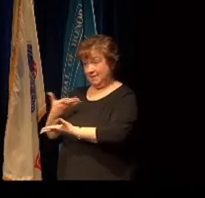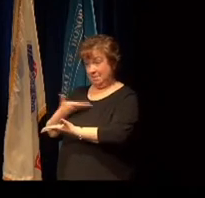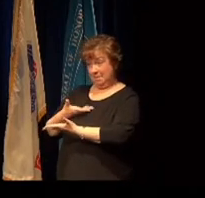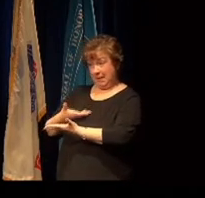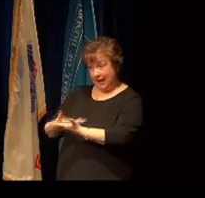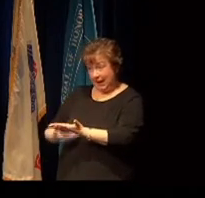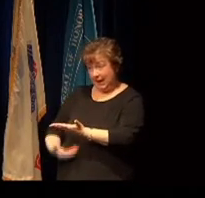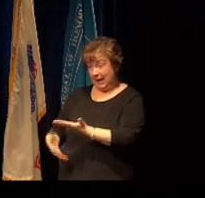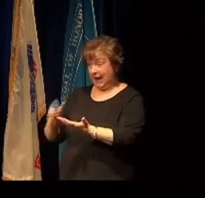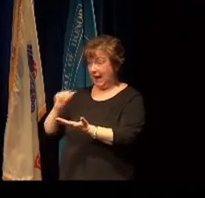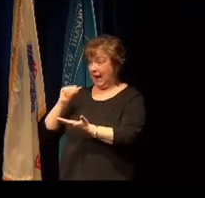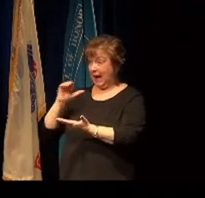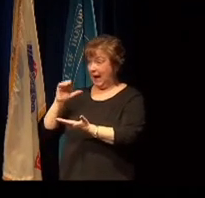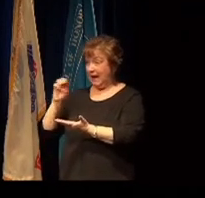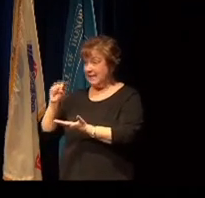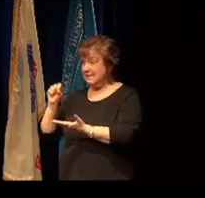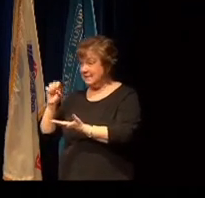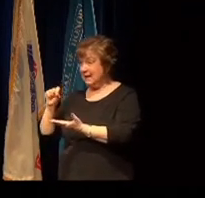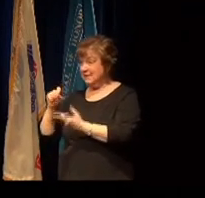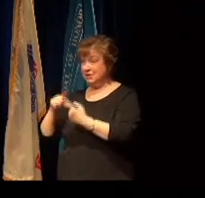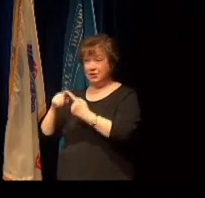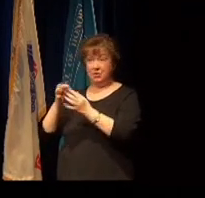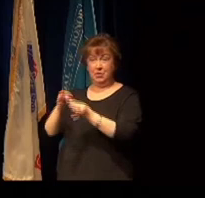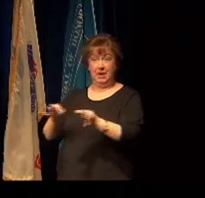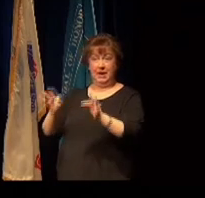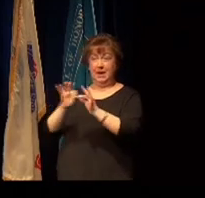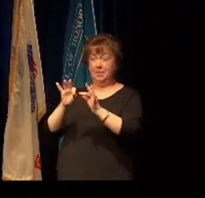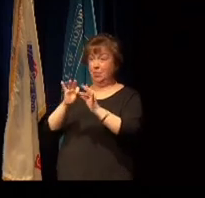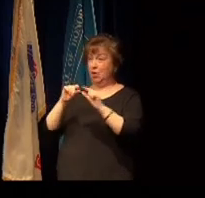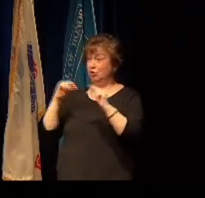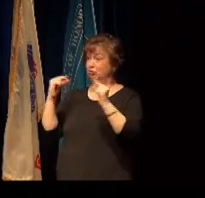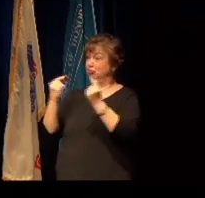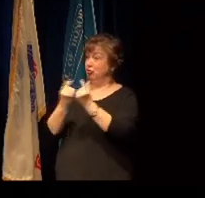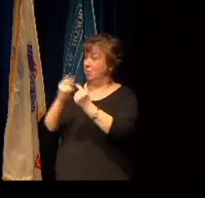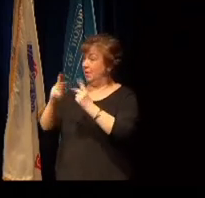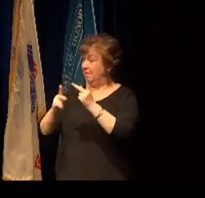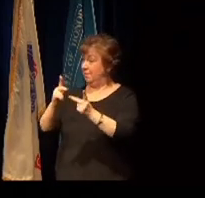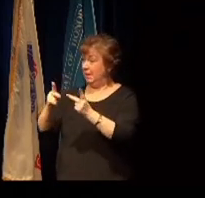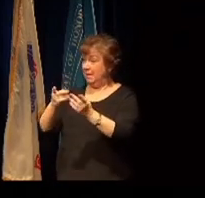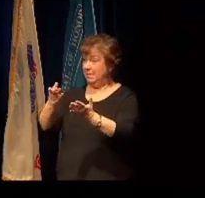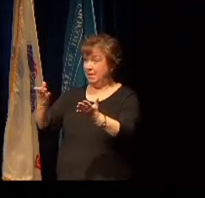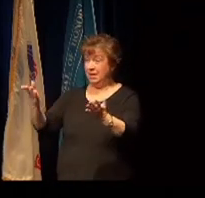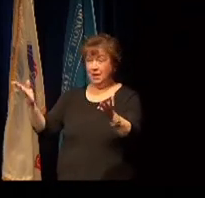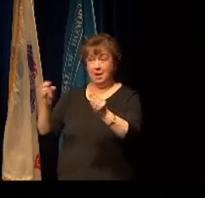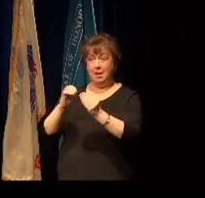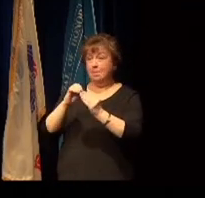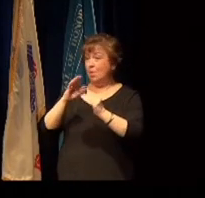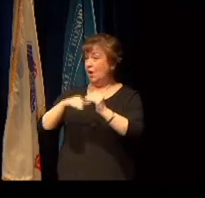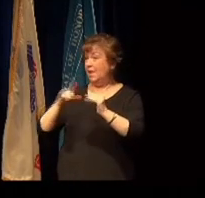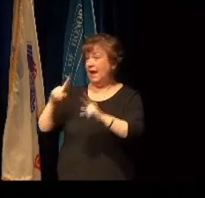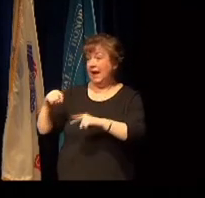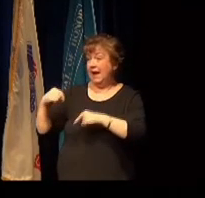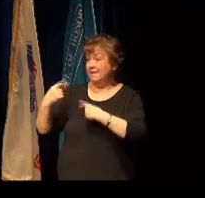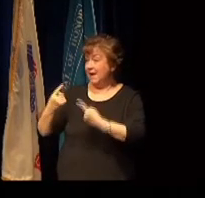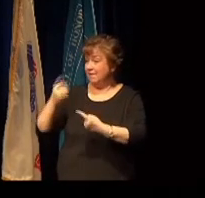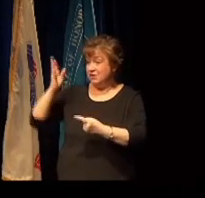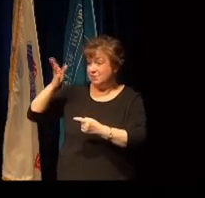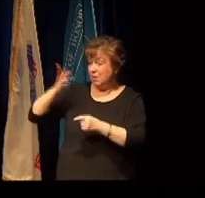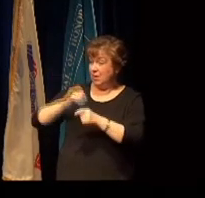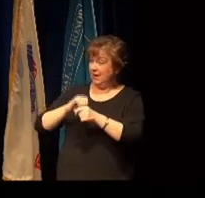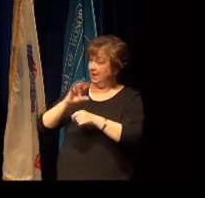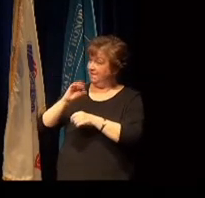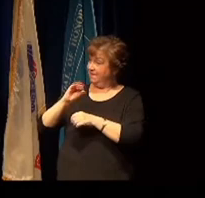access to what may be the most important group of people that I have ever spoken to in my ministry in 50 years,